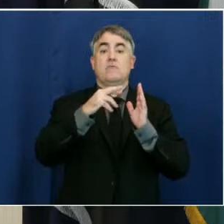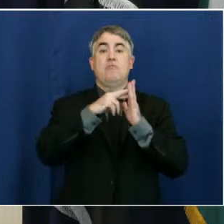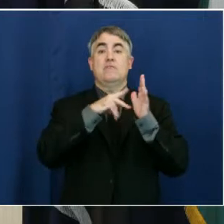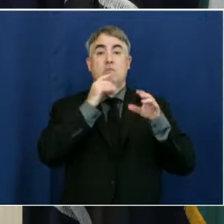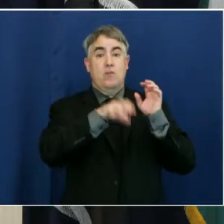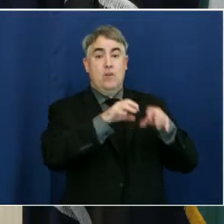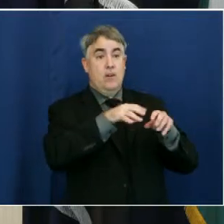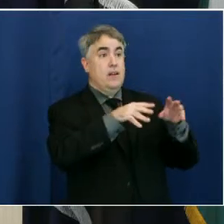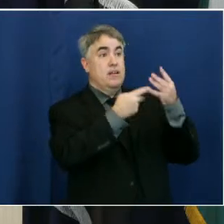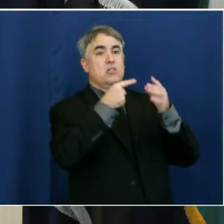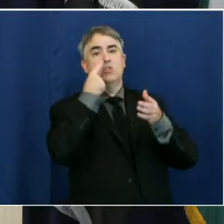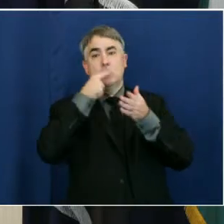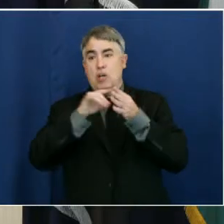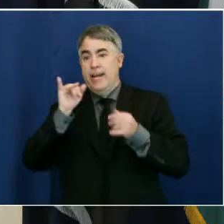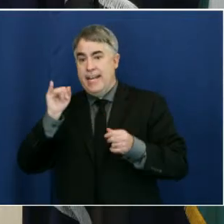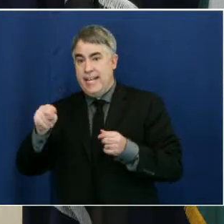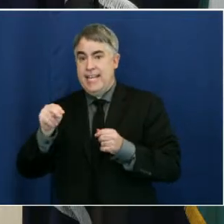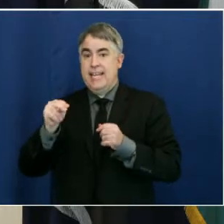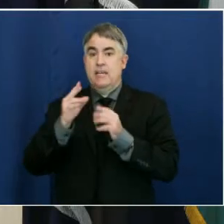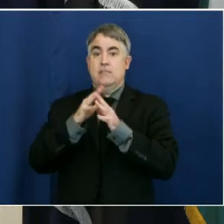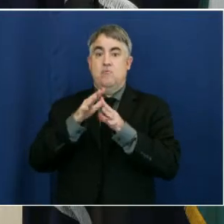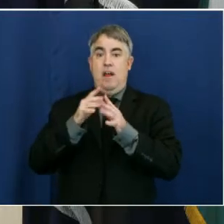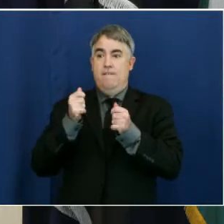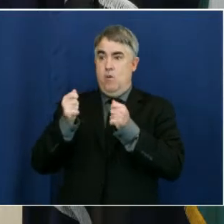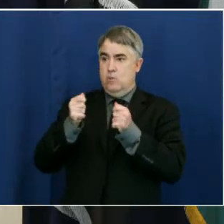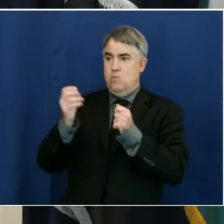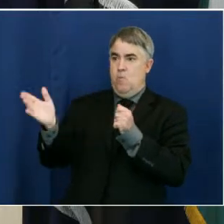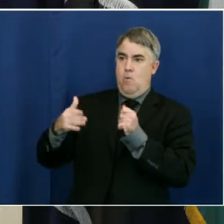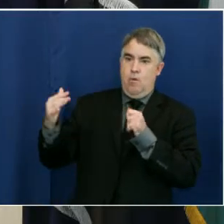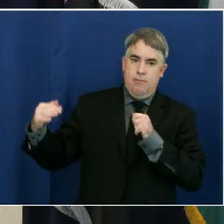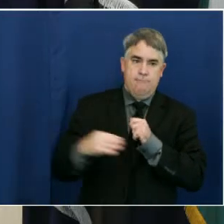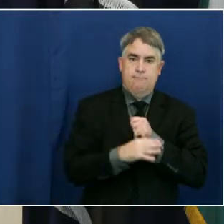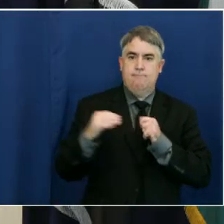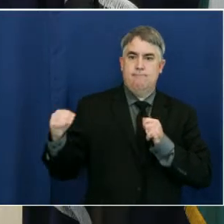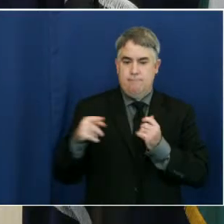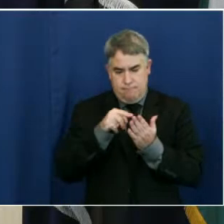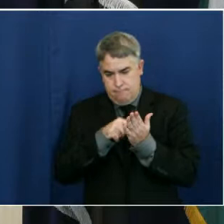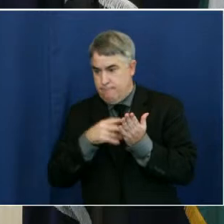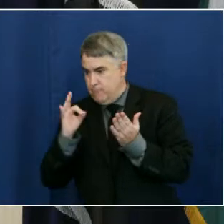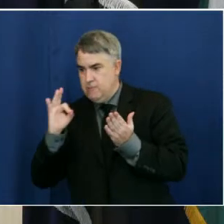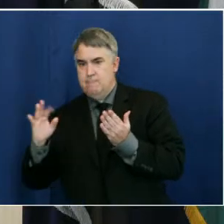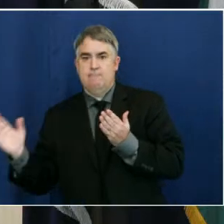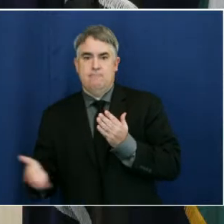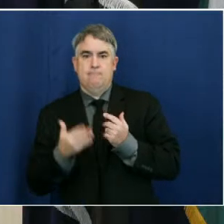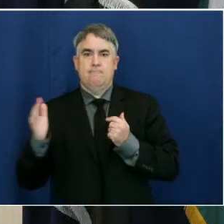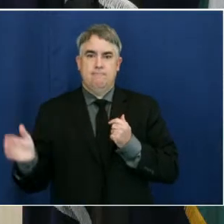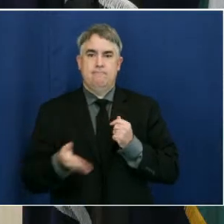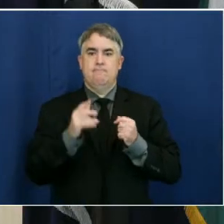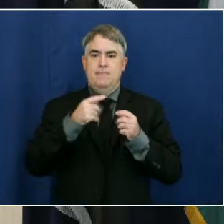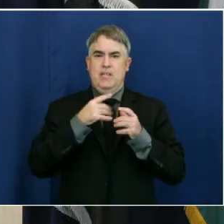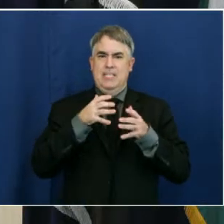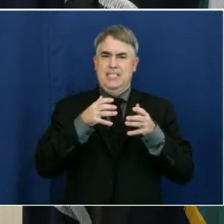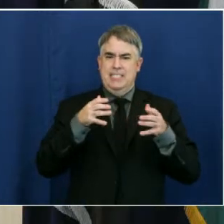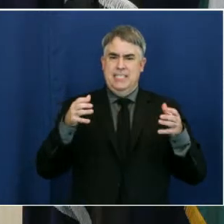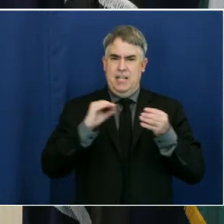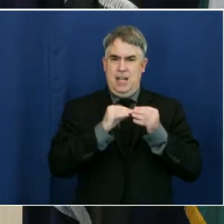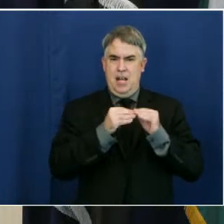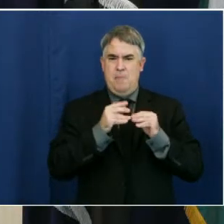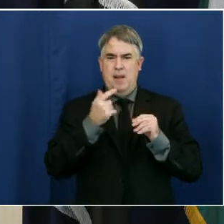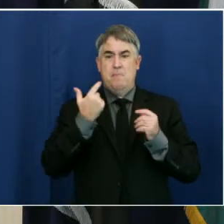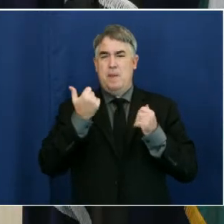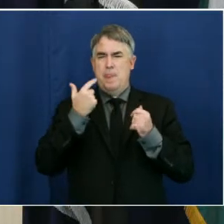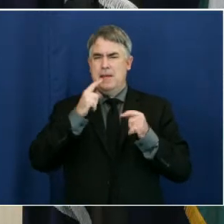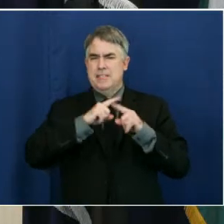control, all of the other components that we're doing. And so we'll continue to look for more and continue to work for more creative ways,